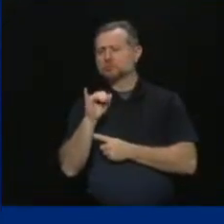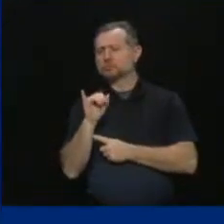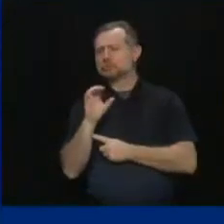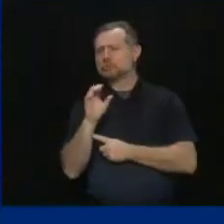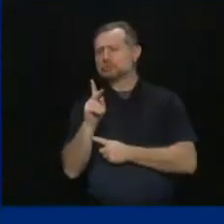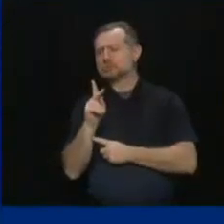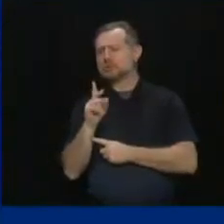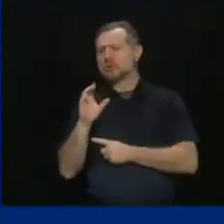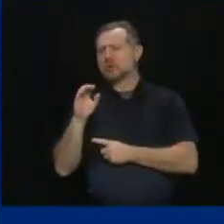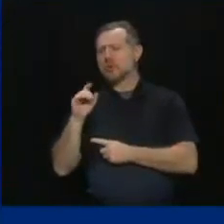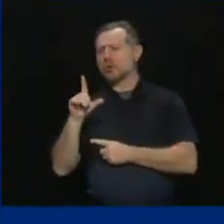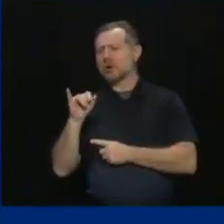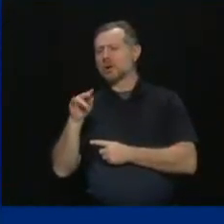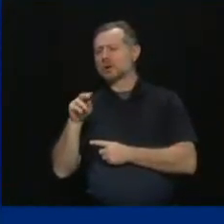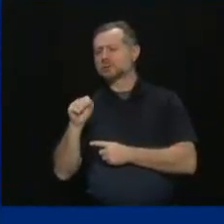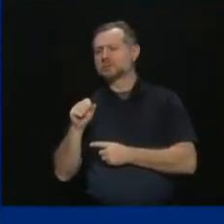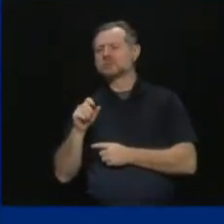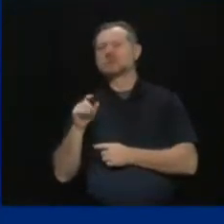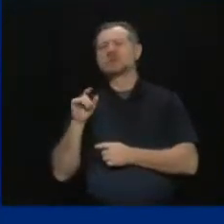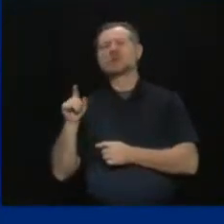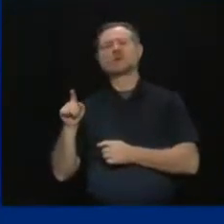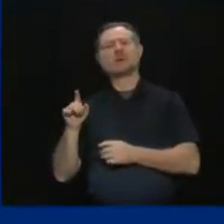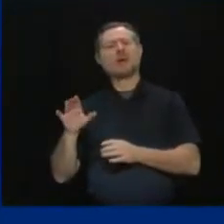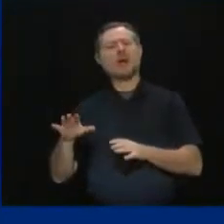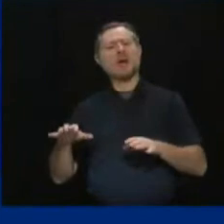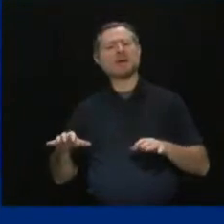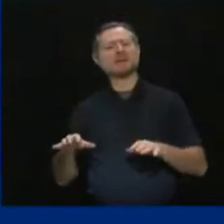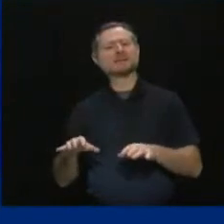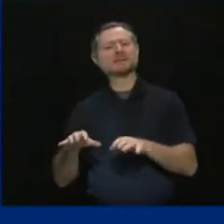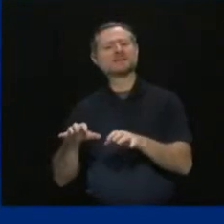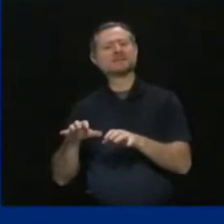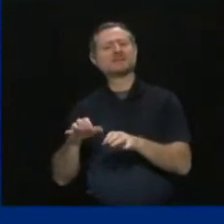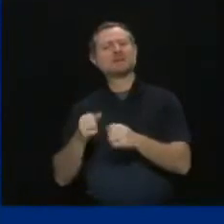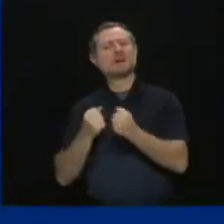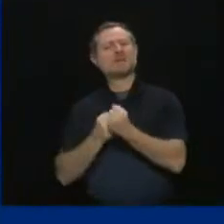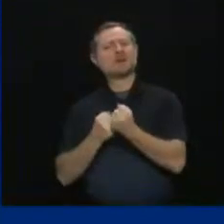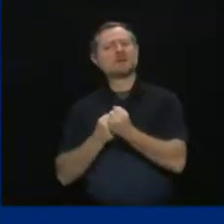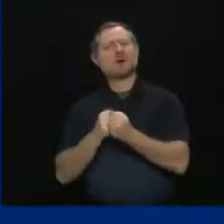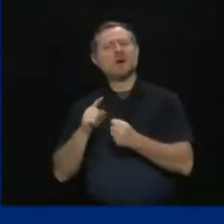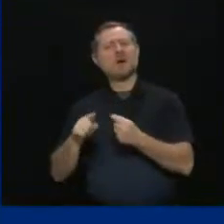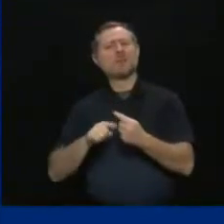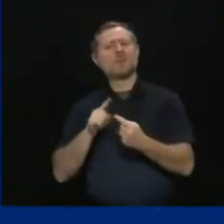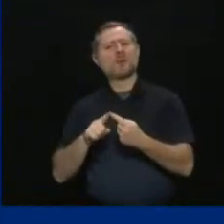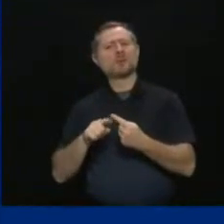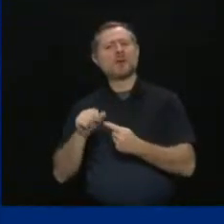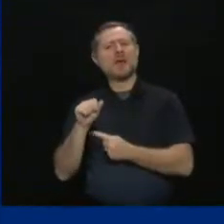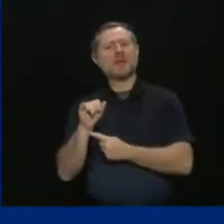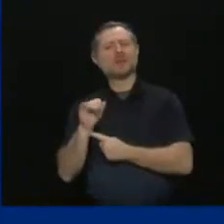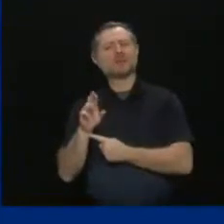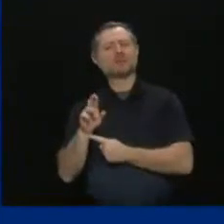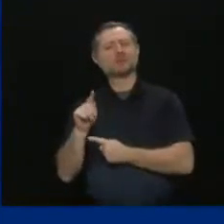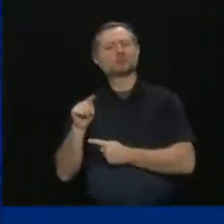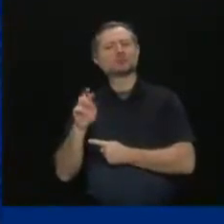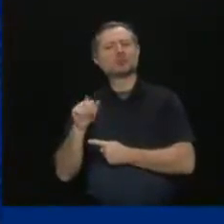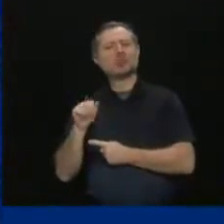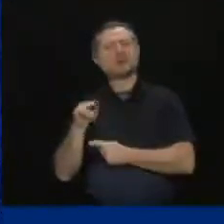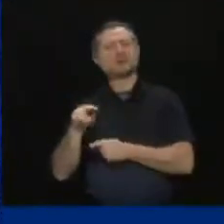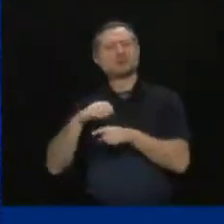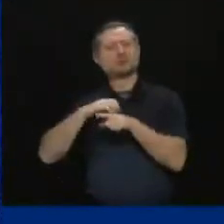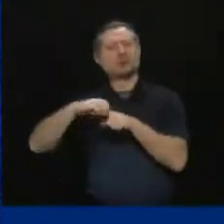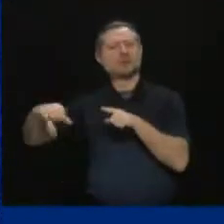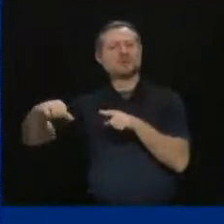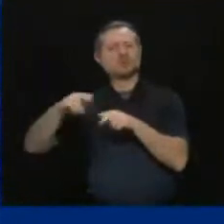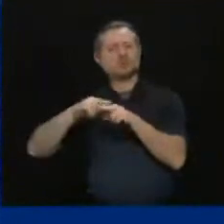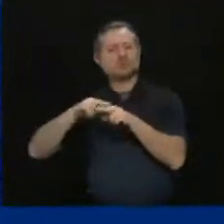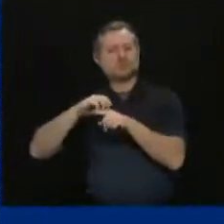for the air train, which is against your wishes, my understanding. You wanted it reevaluated. Is that inconsistent? Is that going to be a problem?